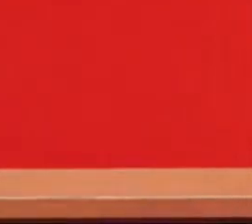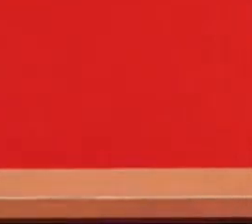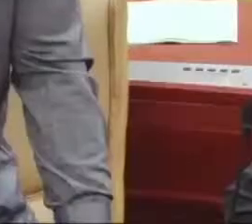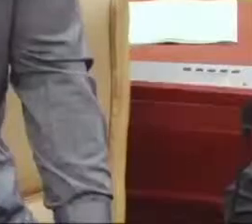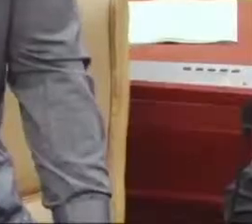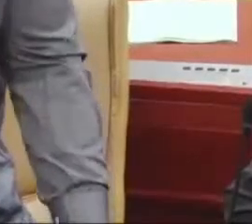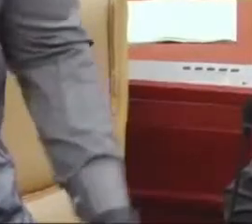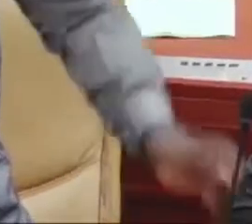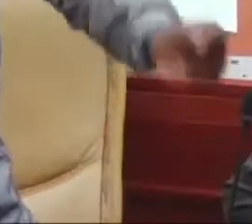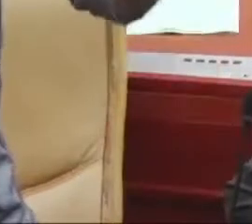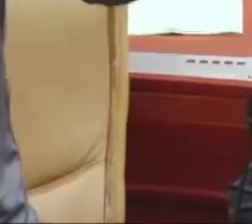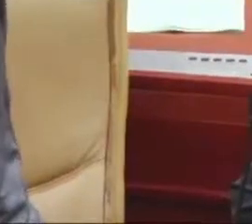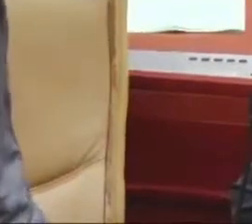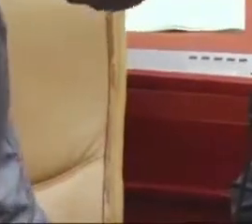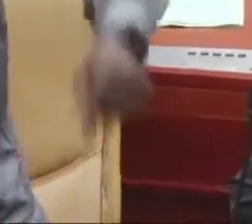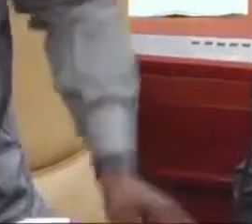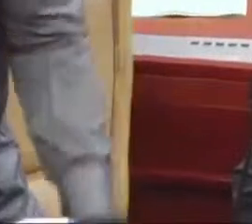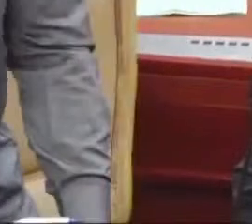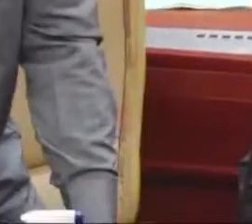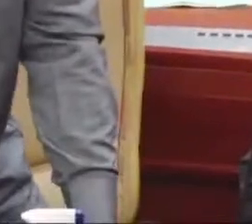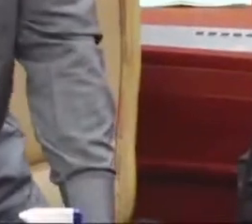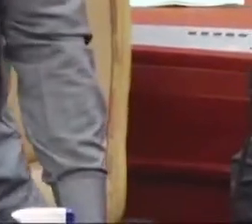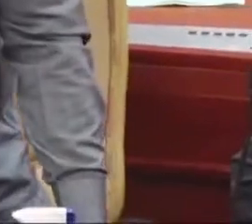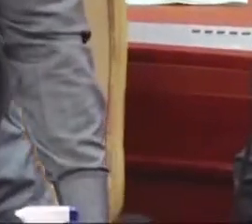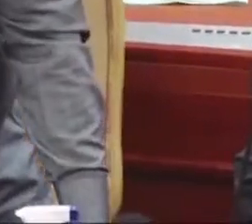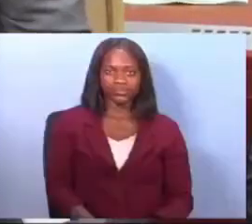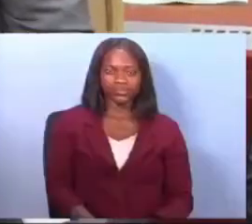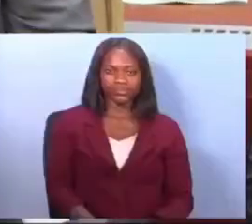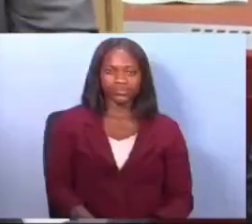fact. We are about to set up committees again.